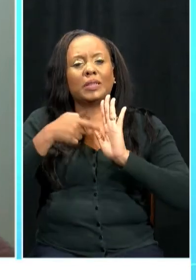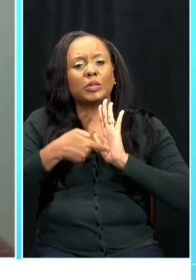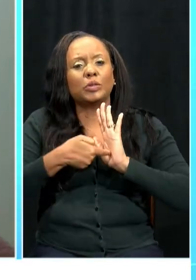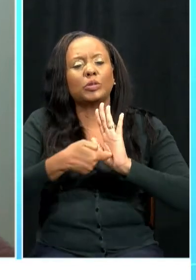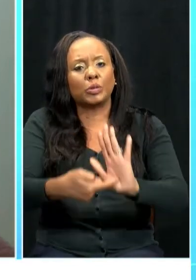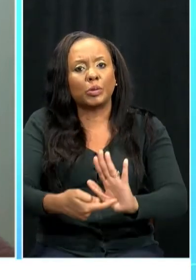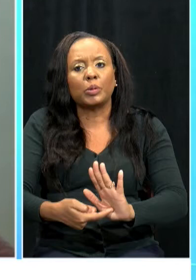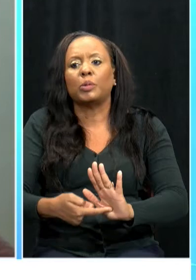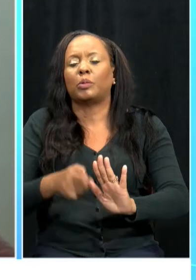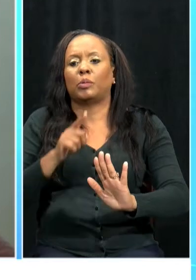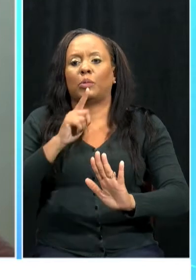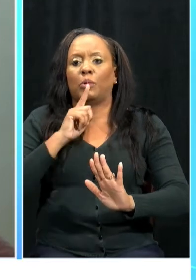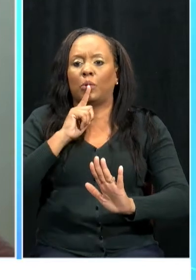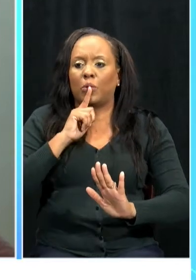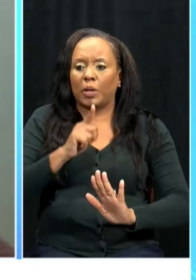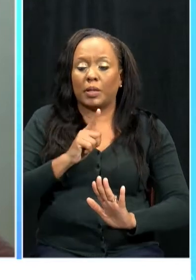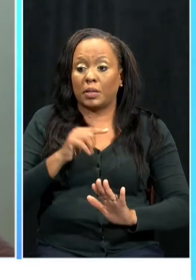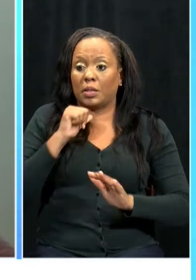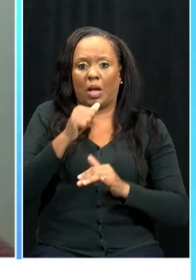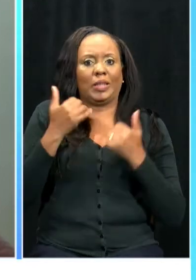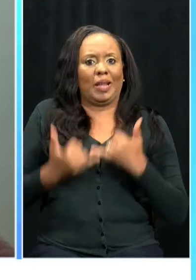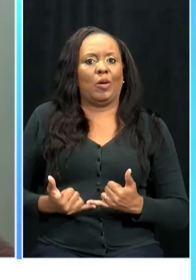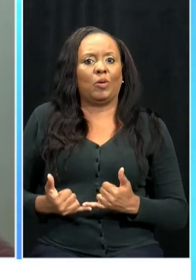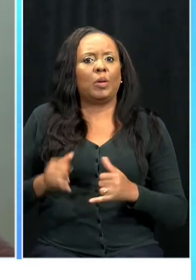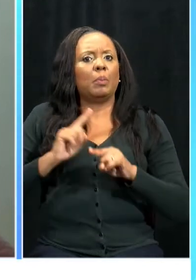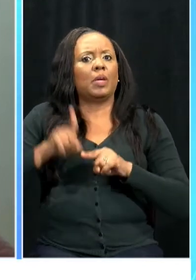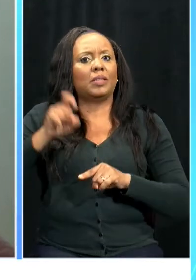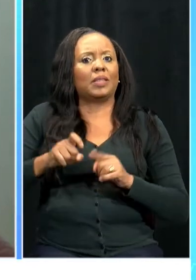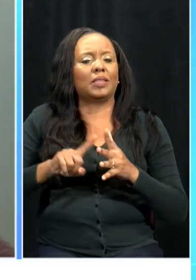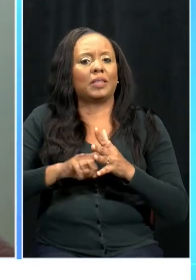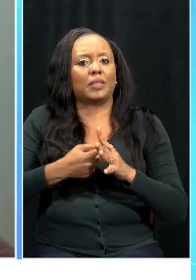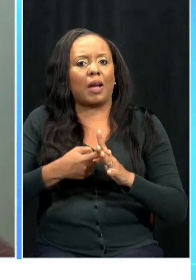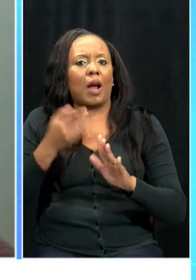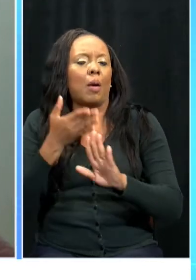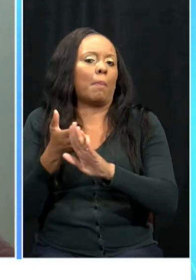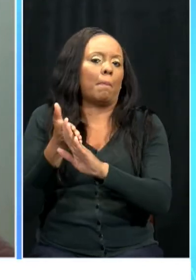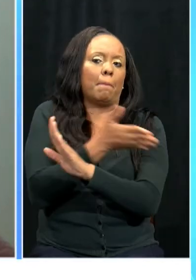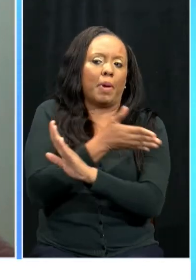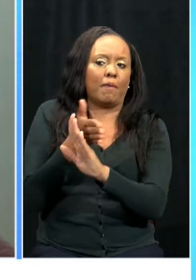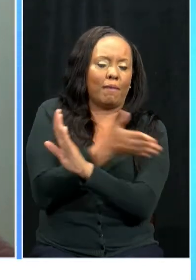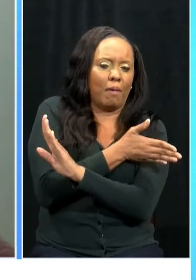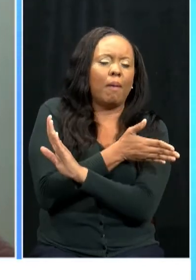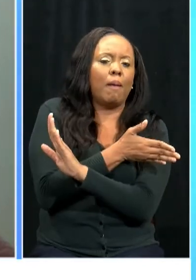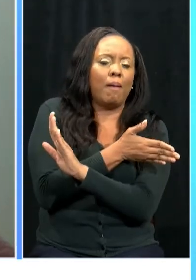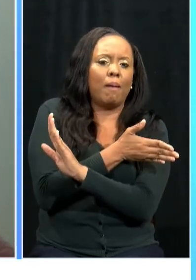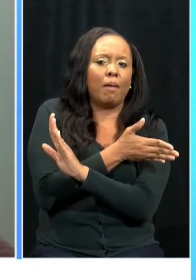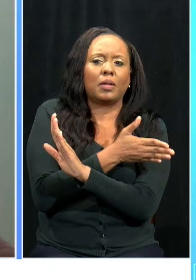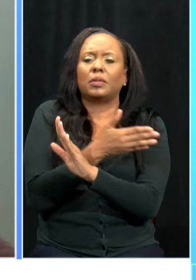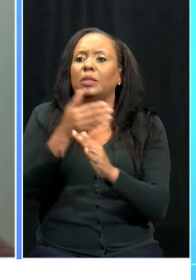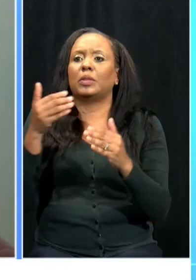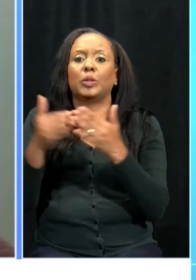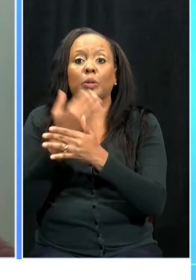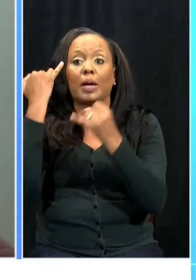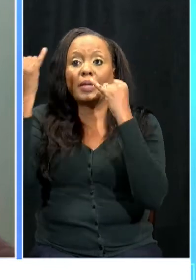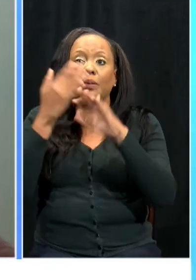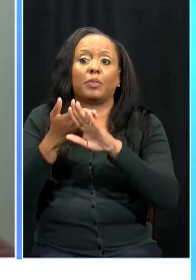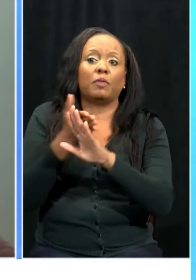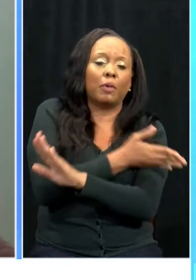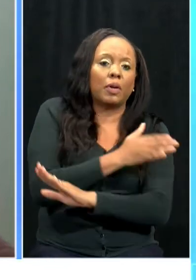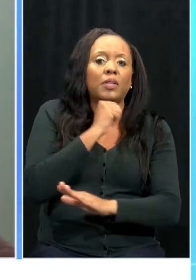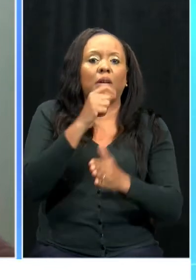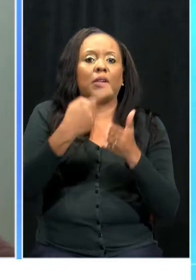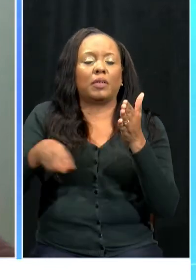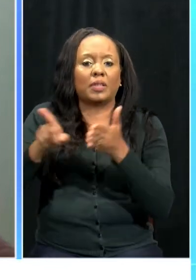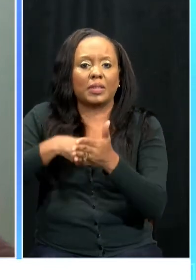period when, if you had something to offer, you needed to offer it then. What are the new ideas? Not just criticizing the